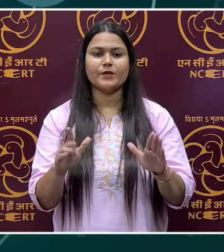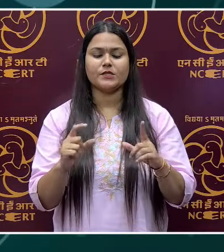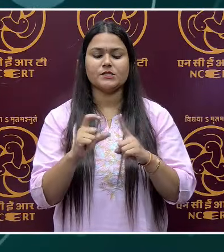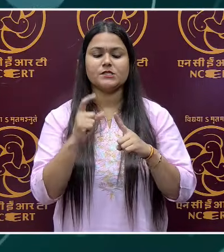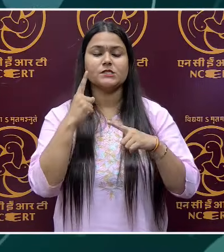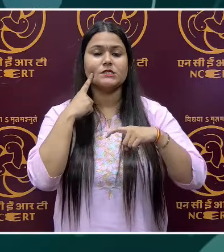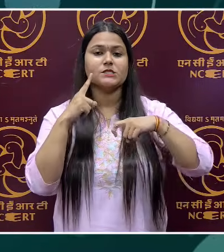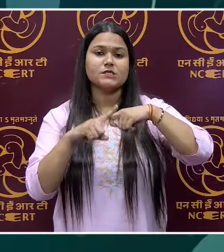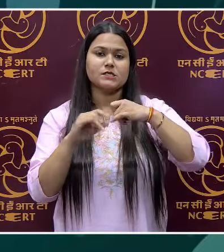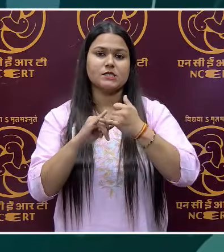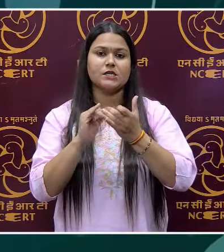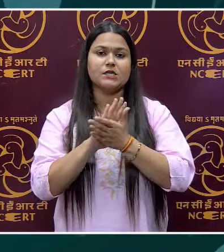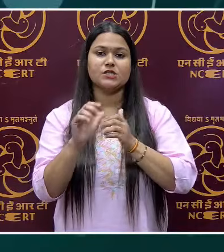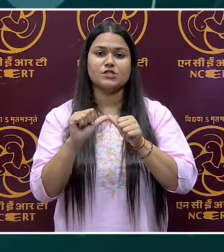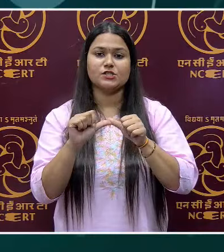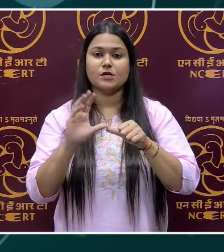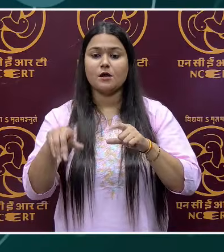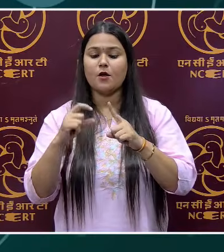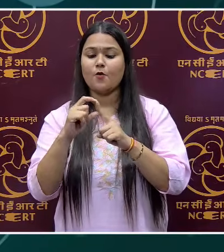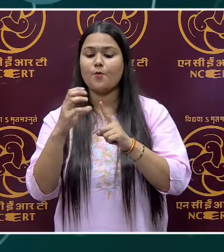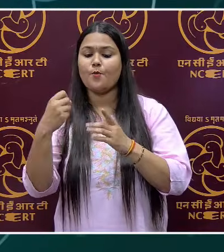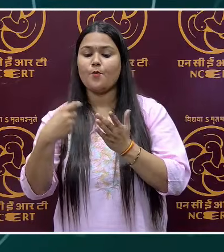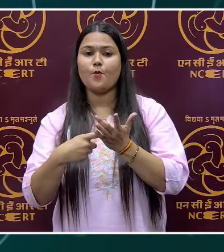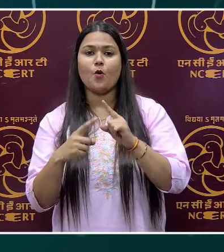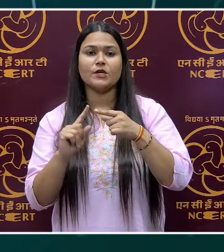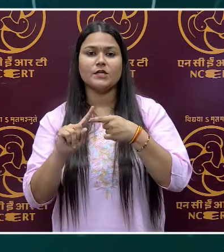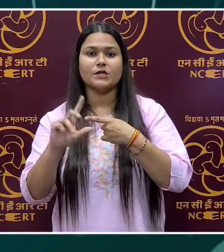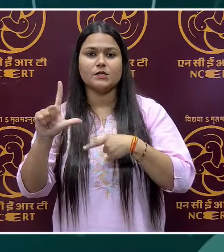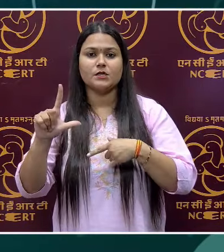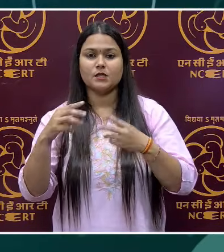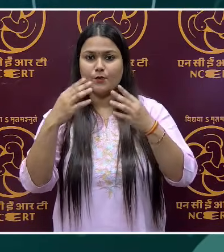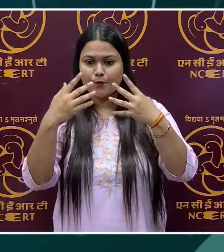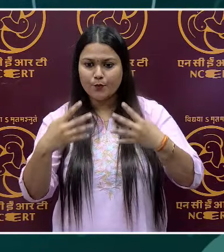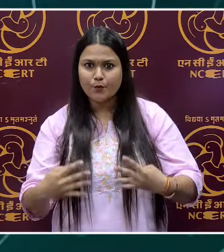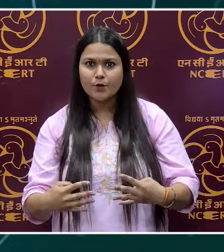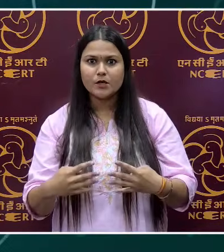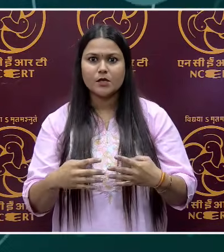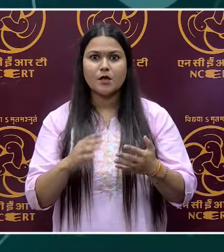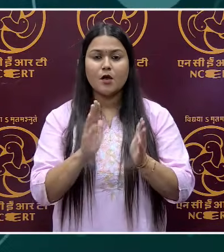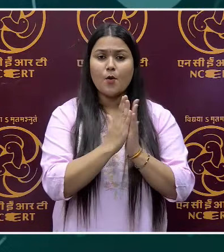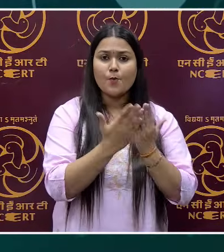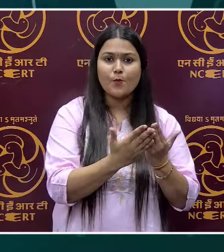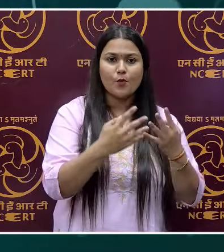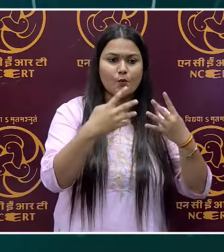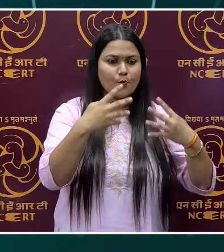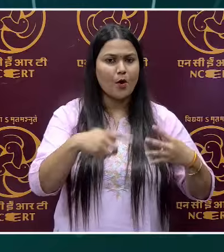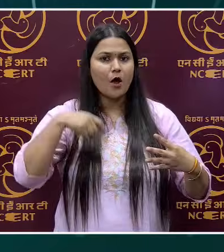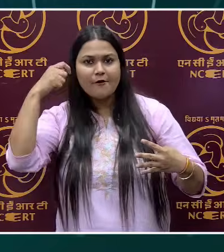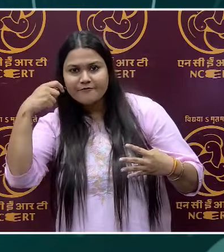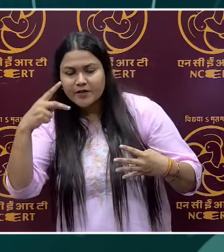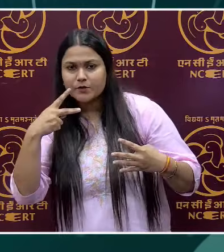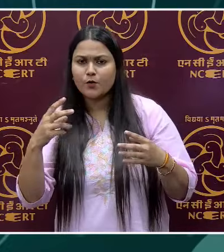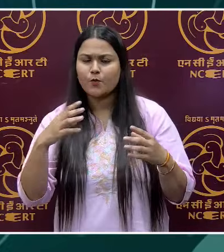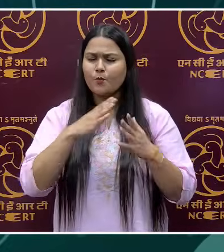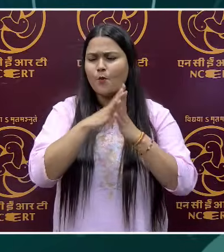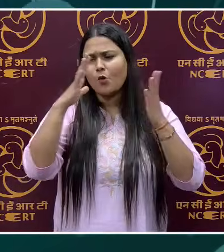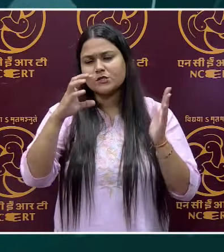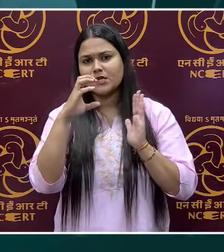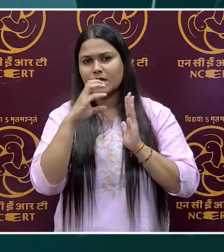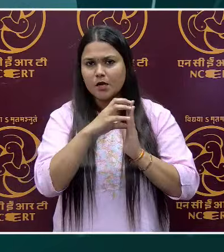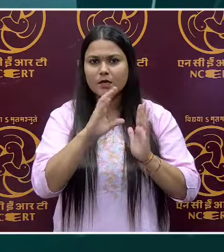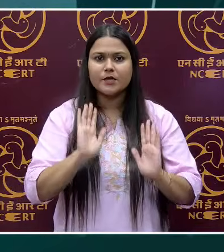there are multiple resources, textbooks are there, videos, interactive content, courses are